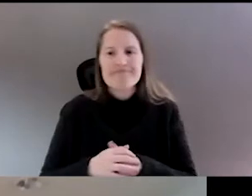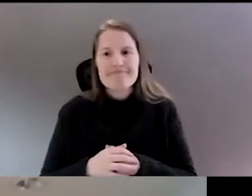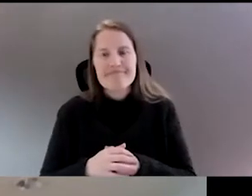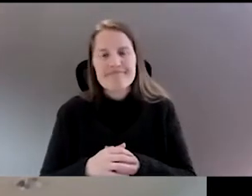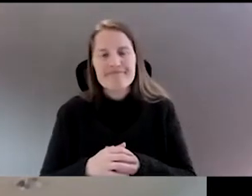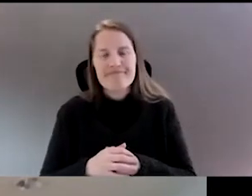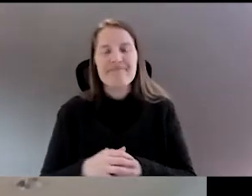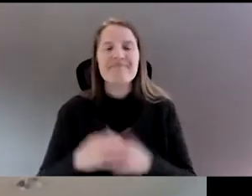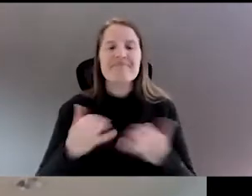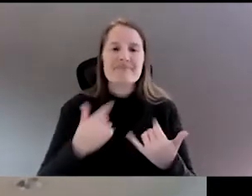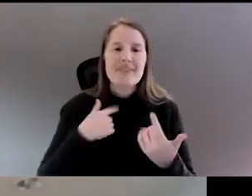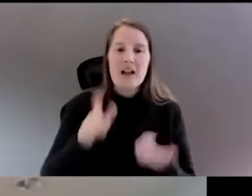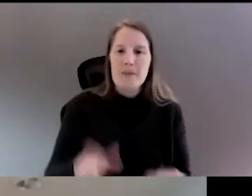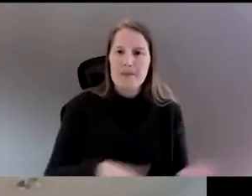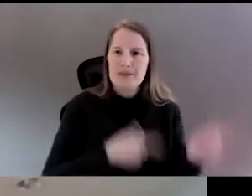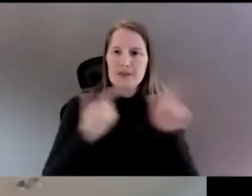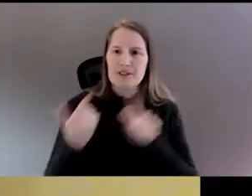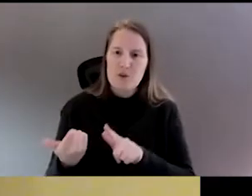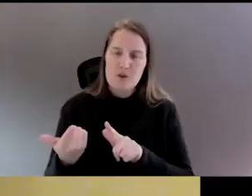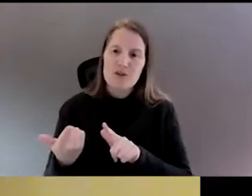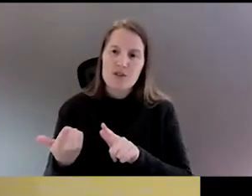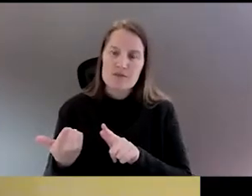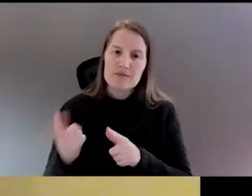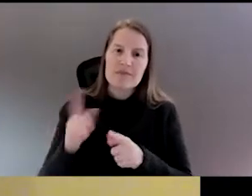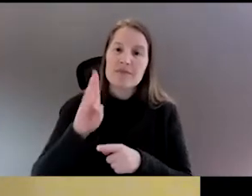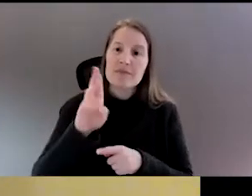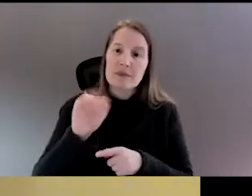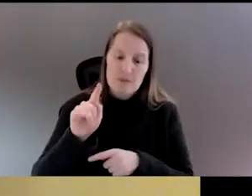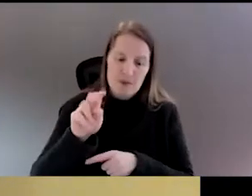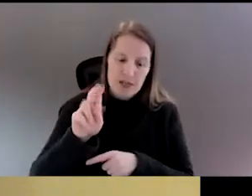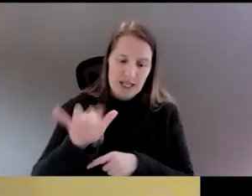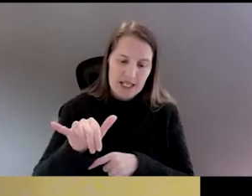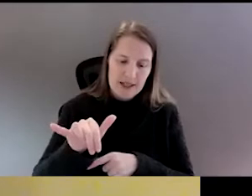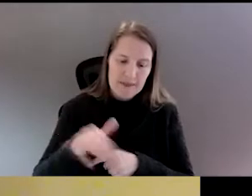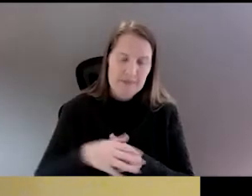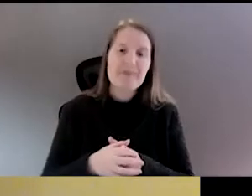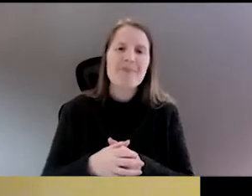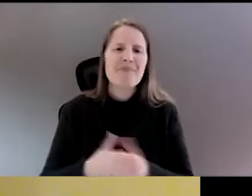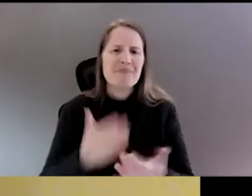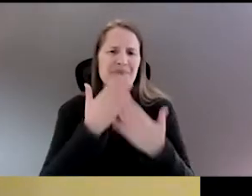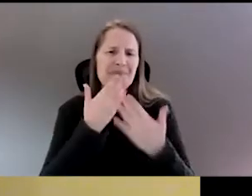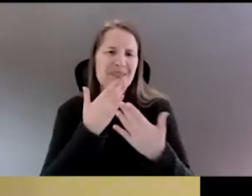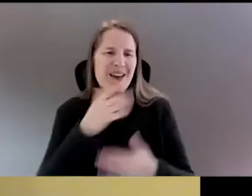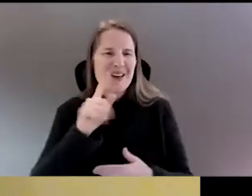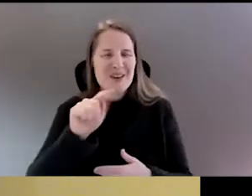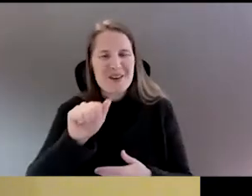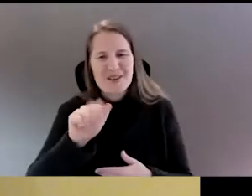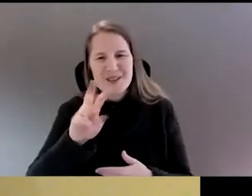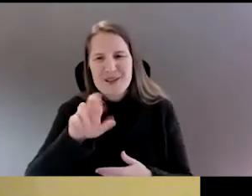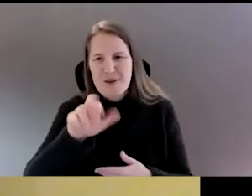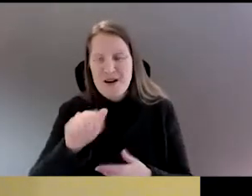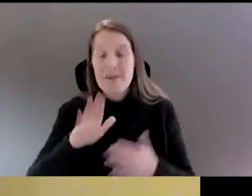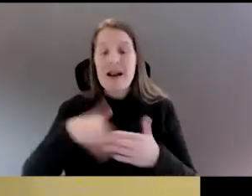this over to Brittany. Thank you, Tawara. And I'd like to ask our panelists to talk about how they've